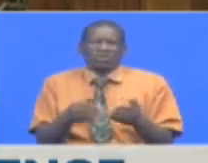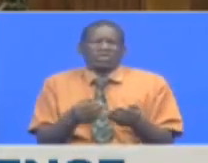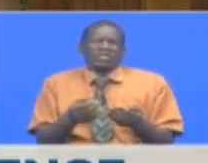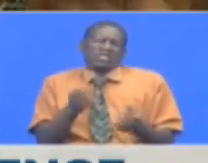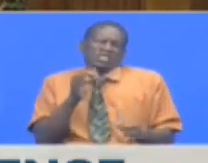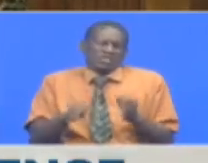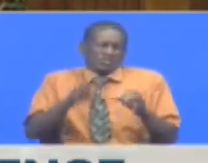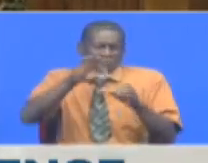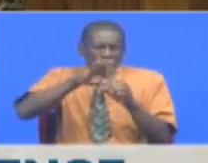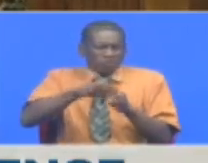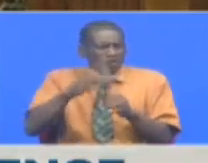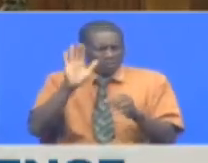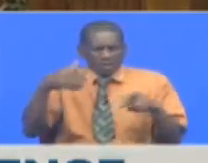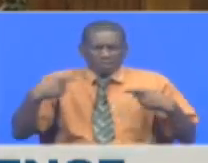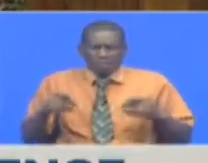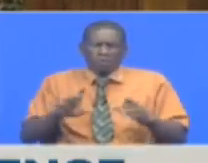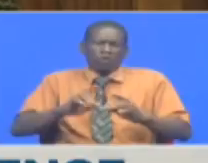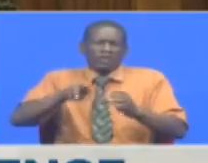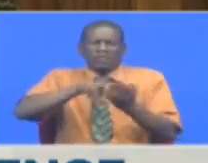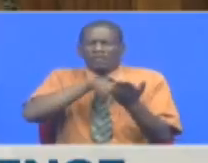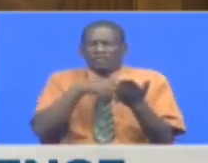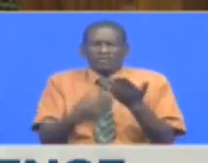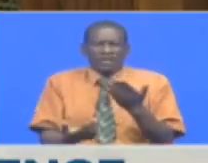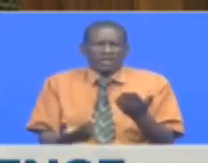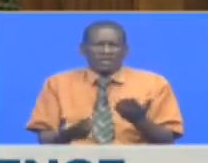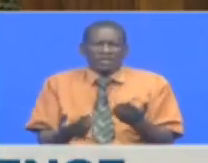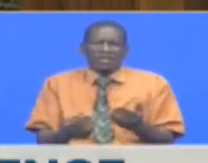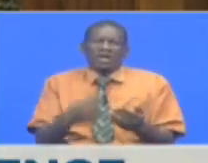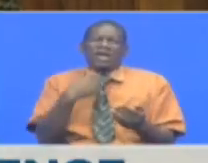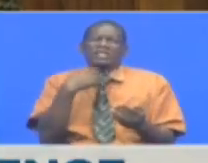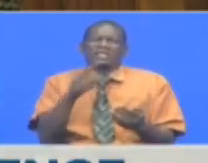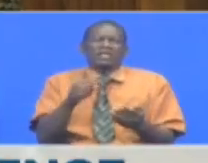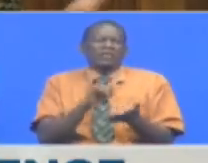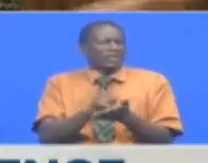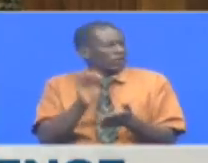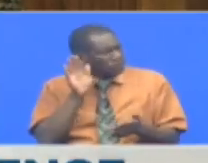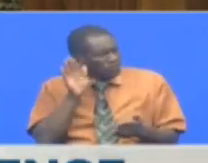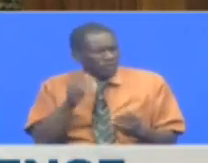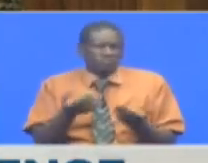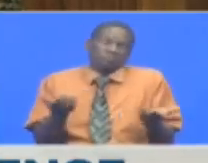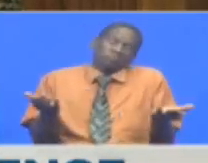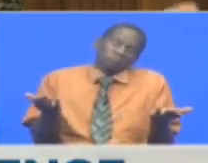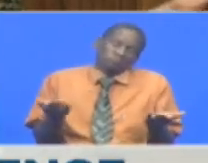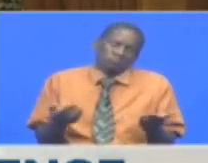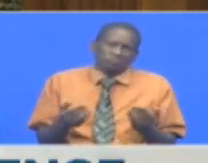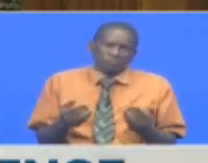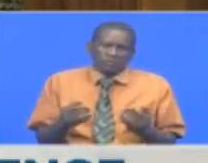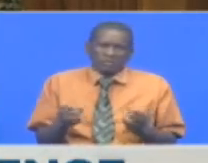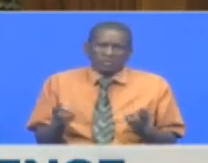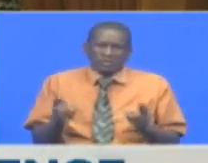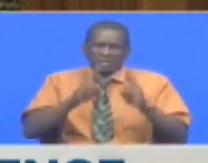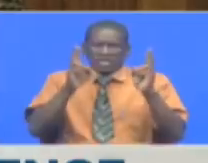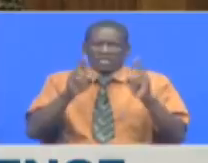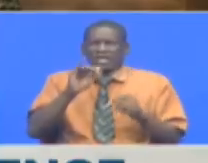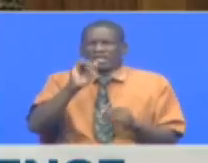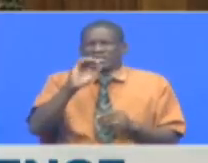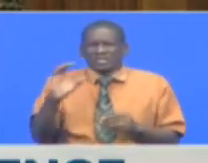by or elected or not elected, I will still obey the International Criminal Court.